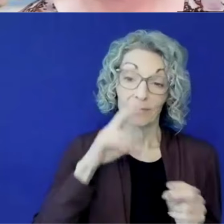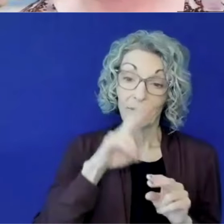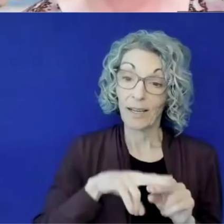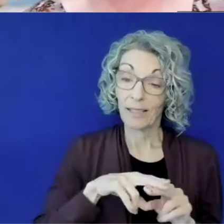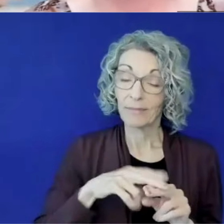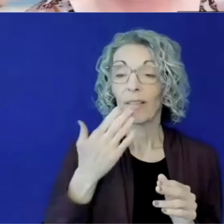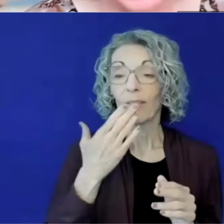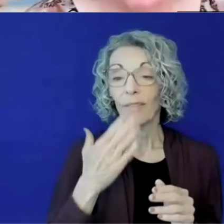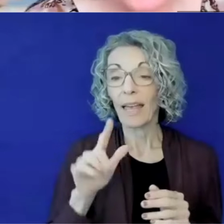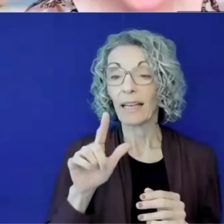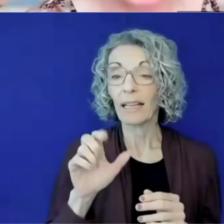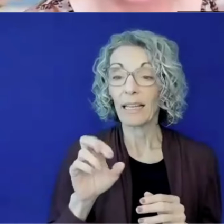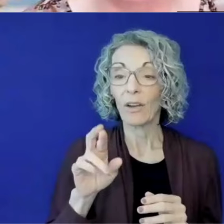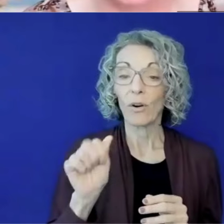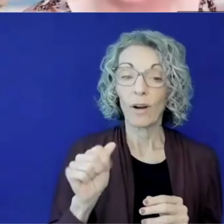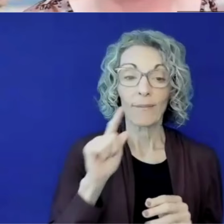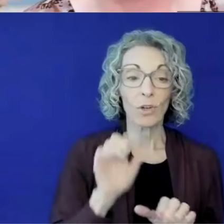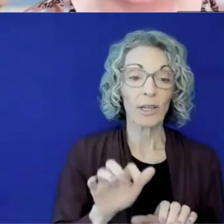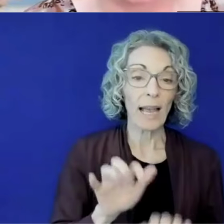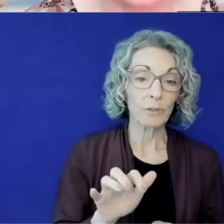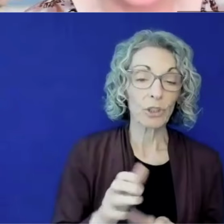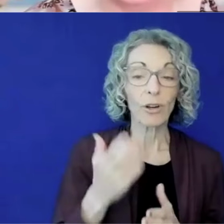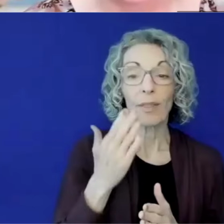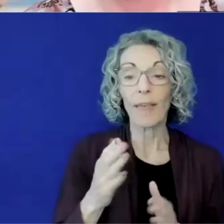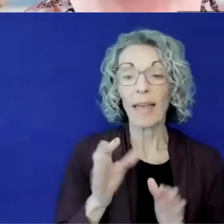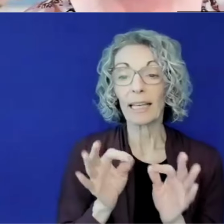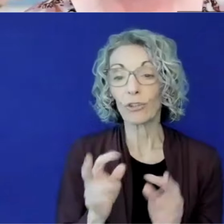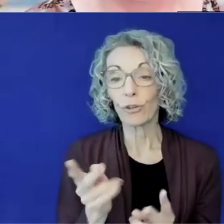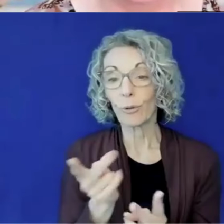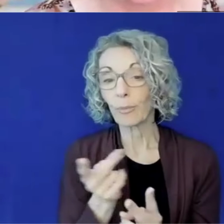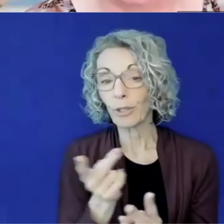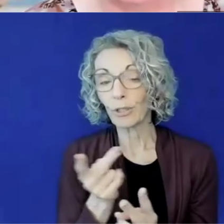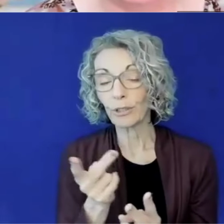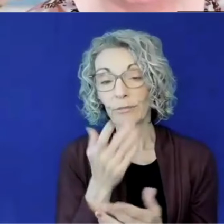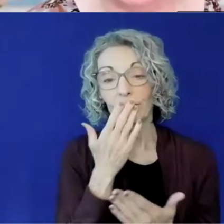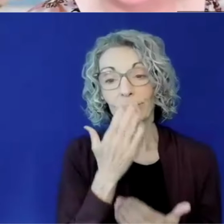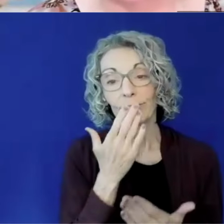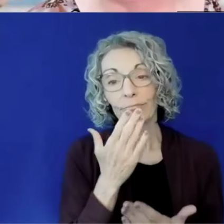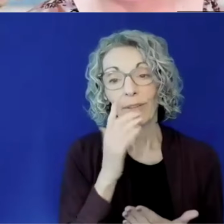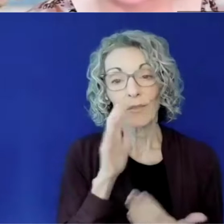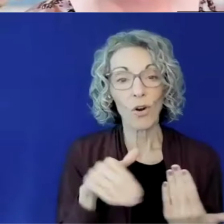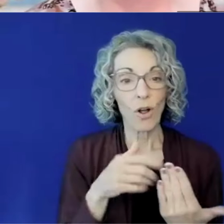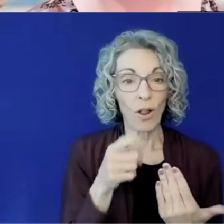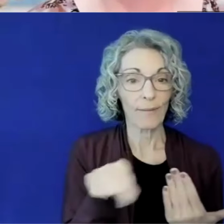thank Leora for being our captioner and thank our interpreters. I appreciate all of you being here today.